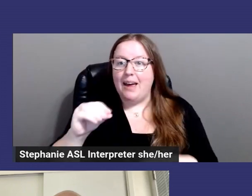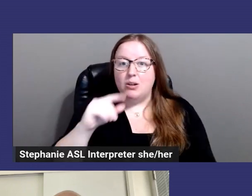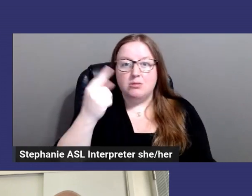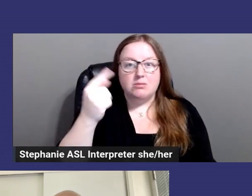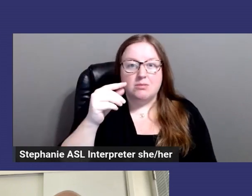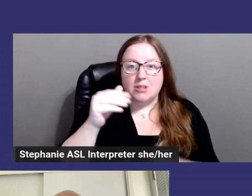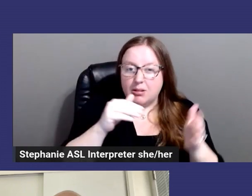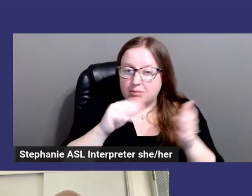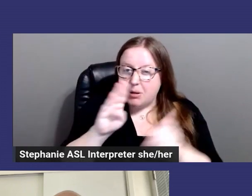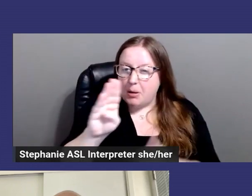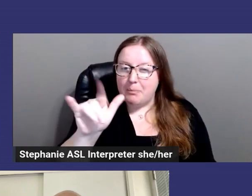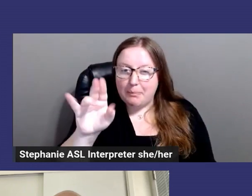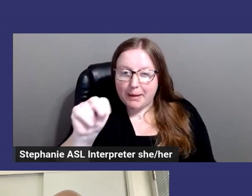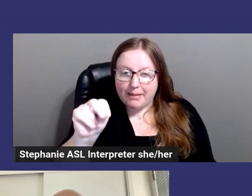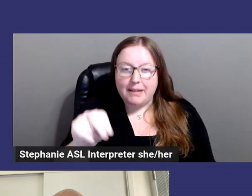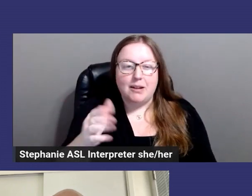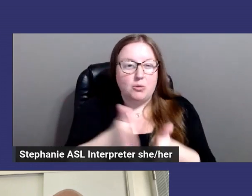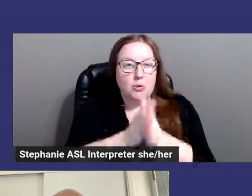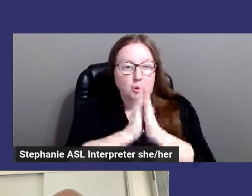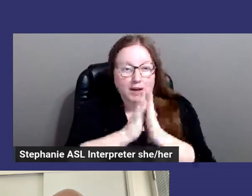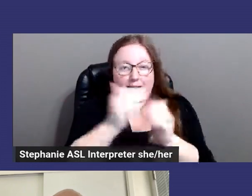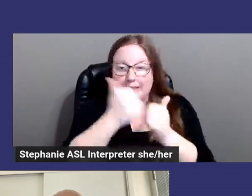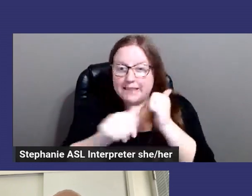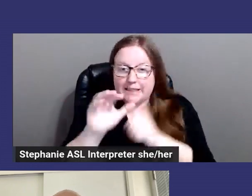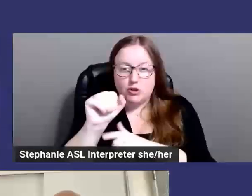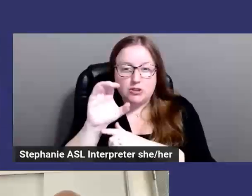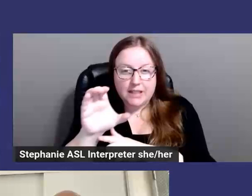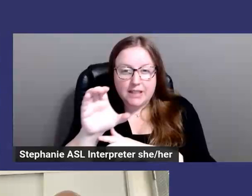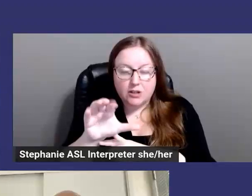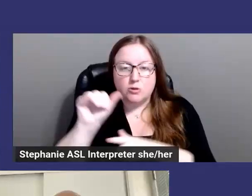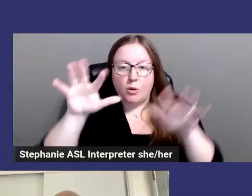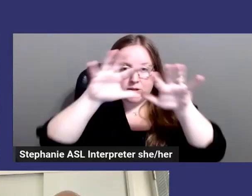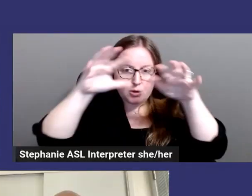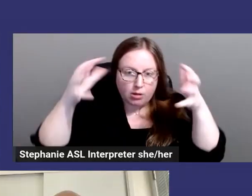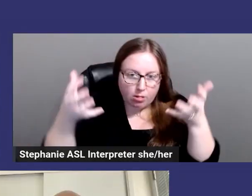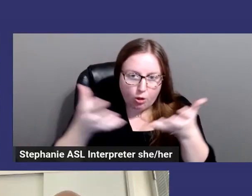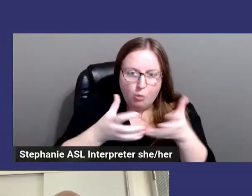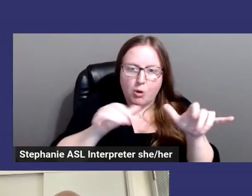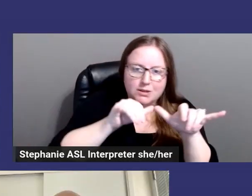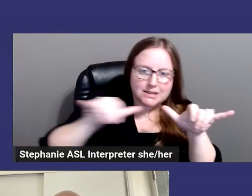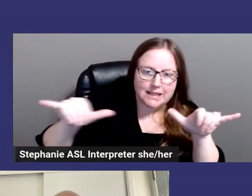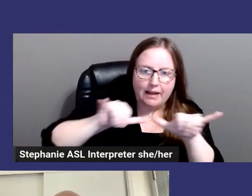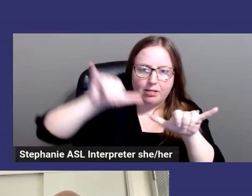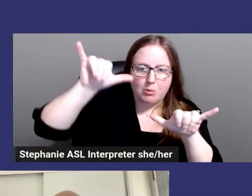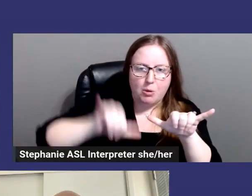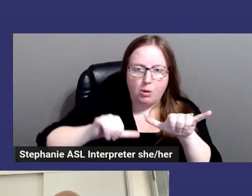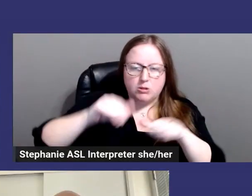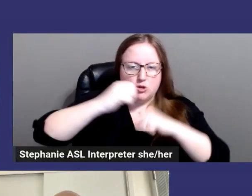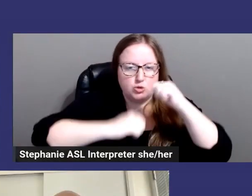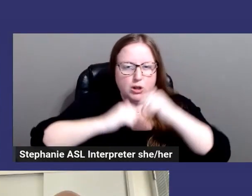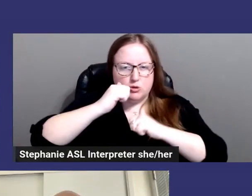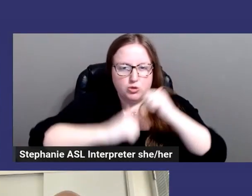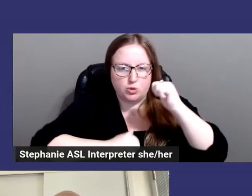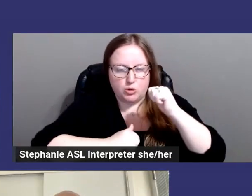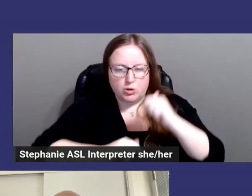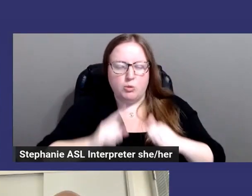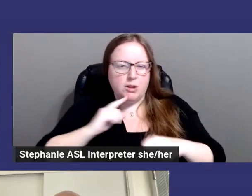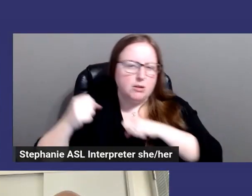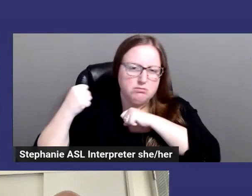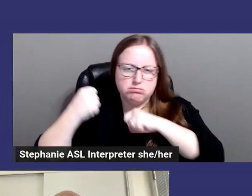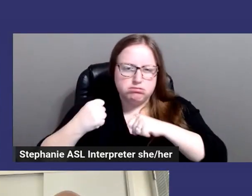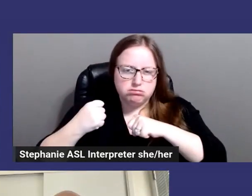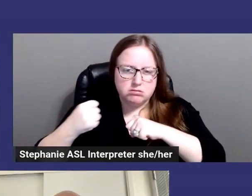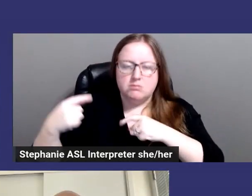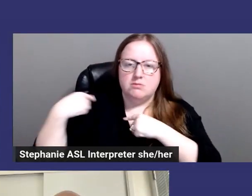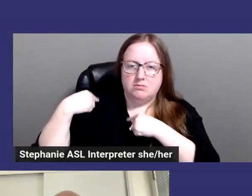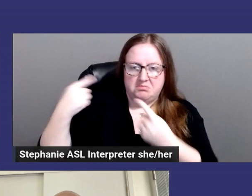per second. So this is a globally scalable infrastructure, and it's been very robust. It's been around at